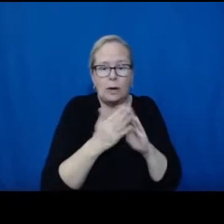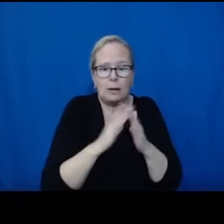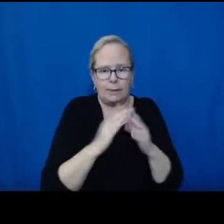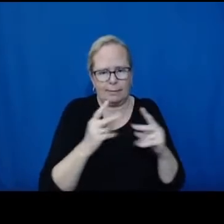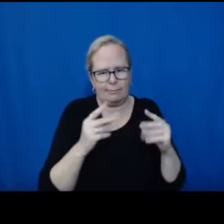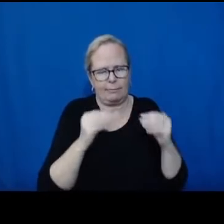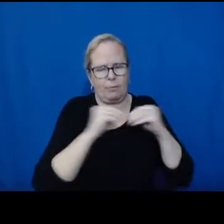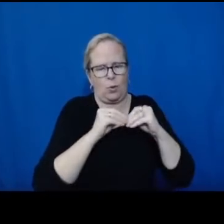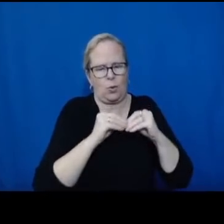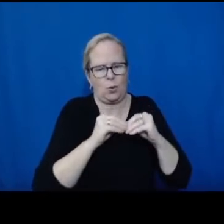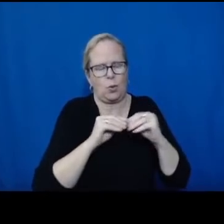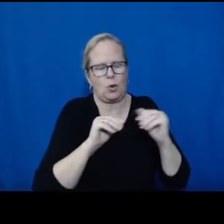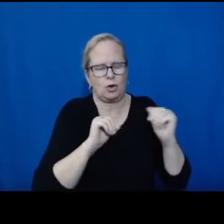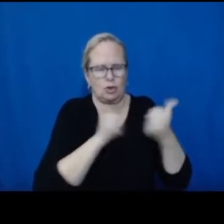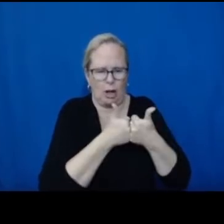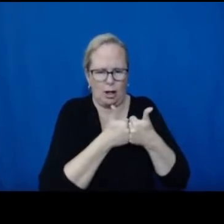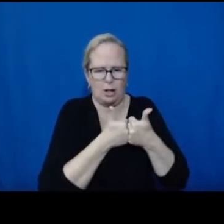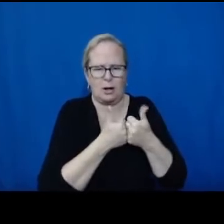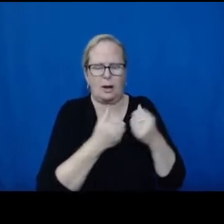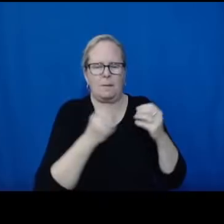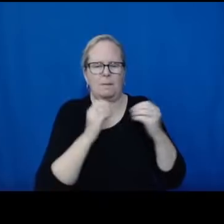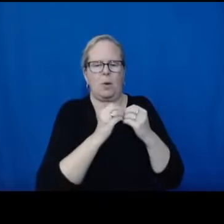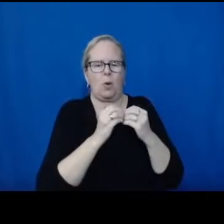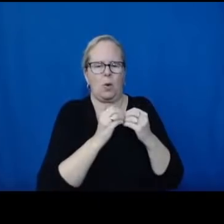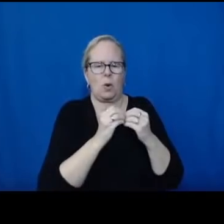creating a lot of challenges.